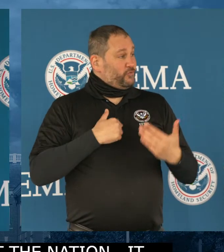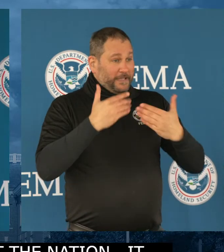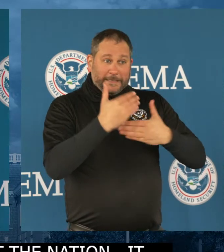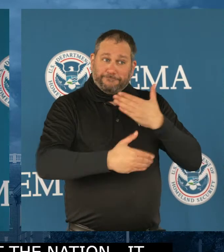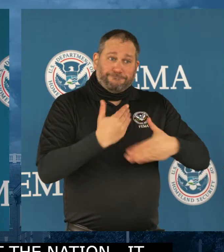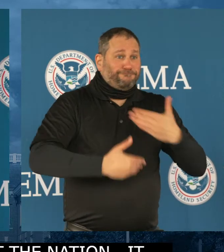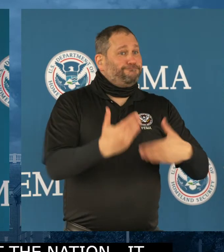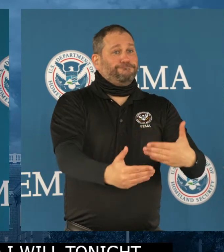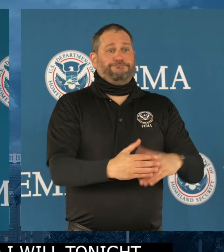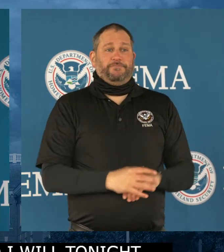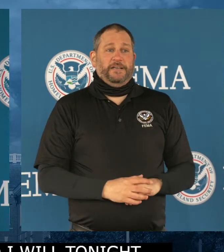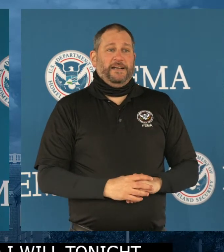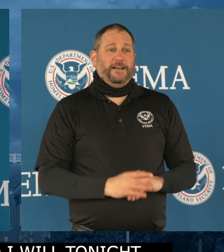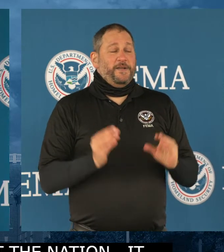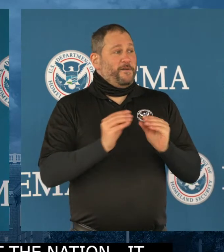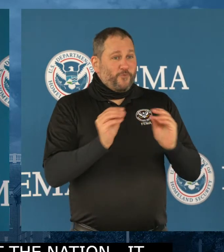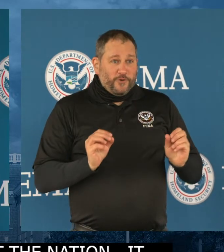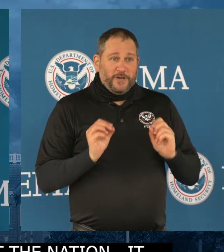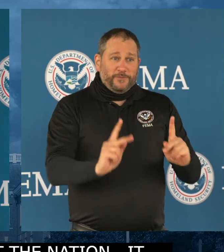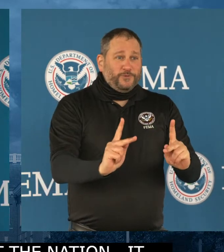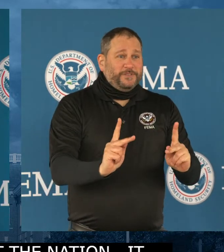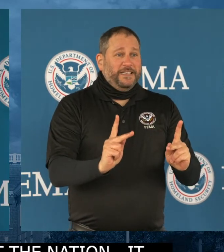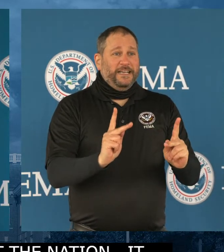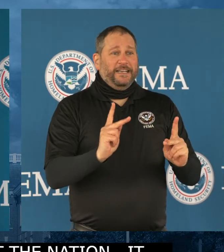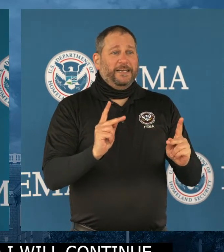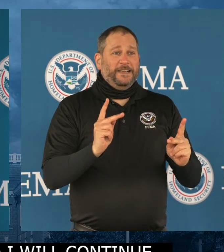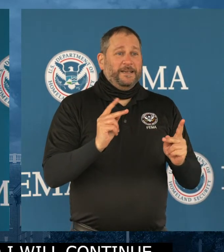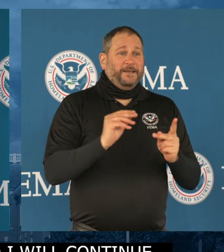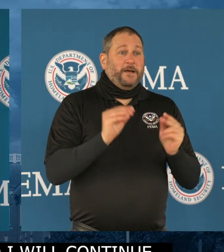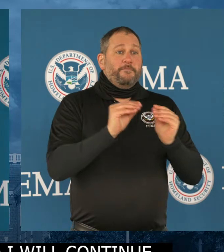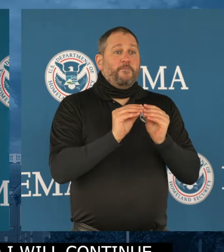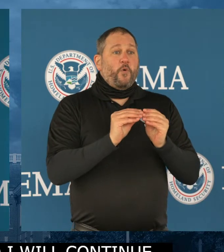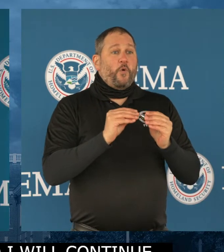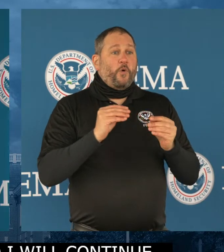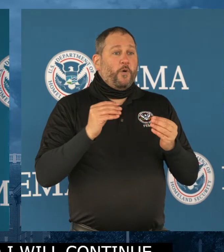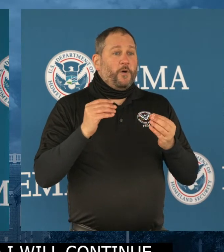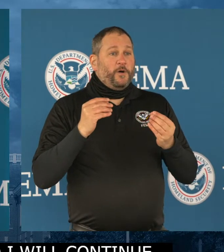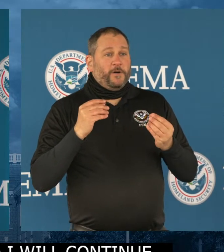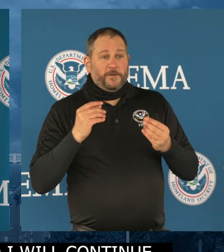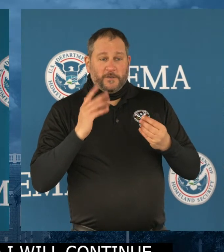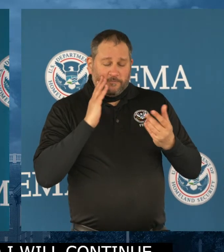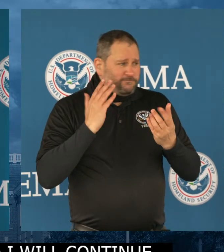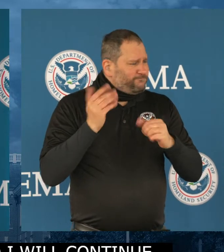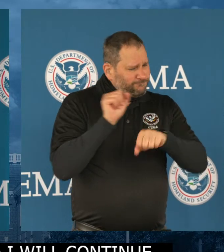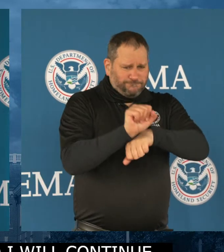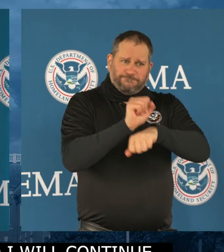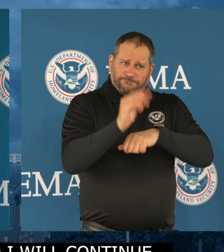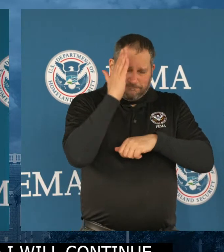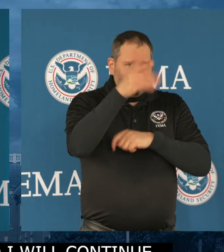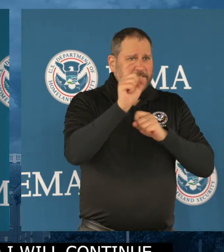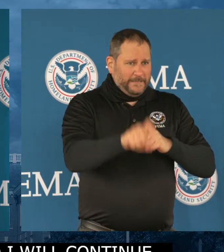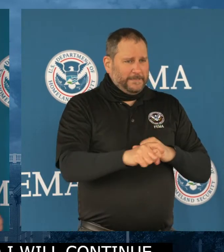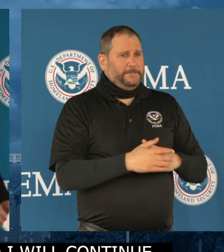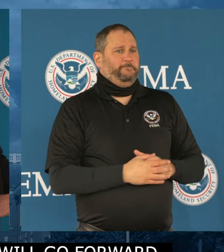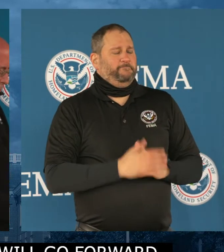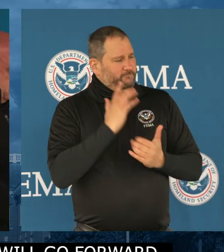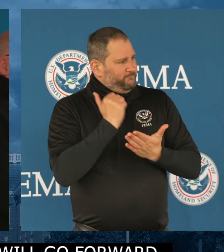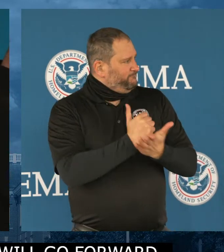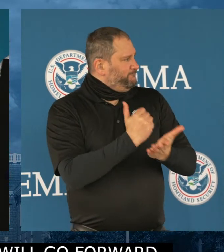more opportunities and more to be done, and so I stand ready to help. Governor, thank you.